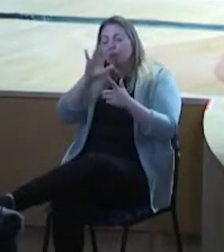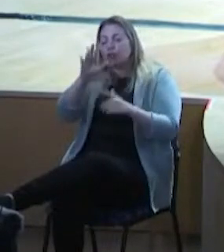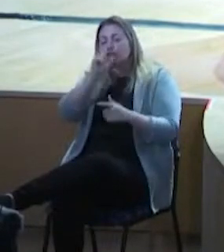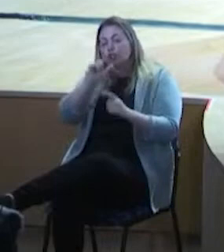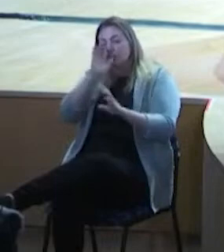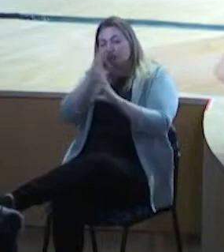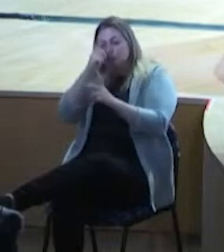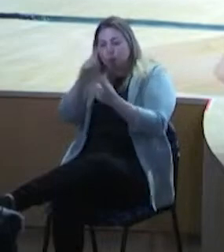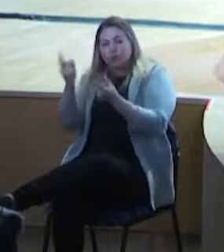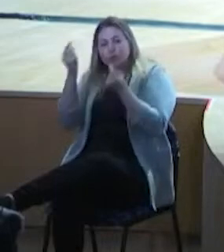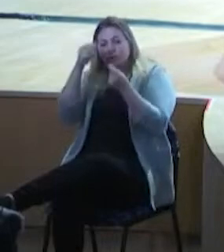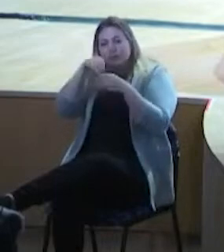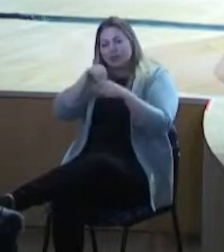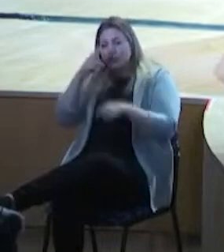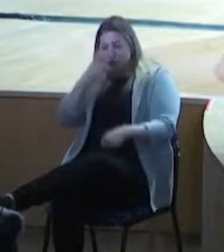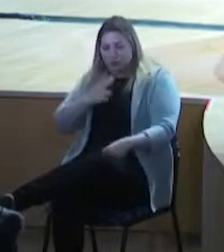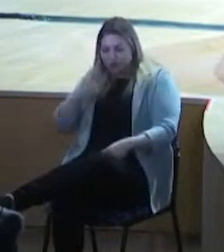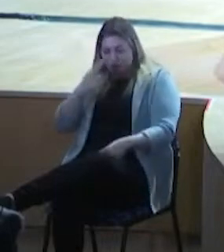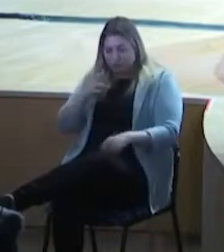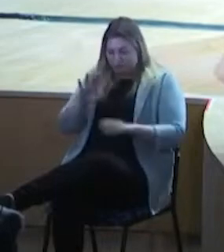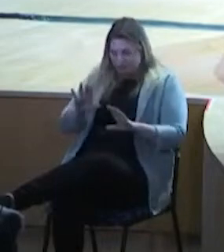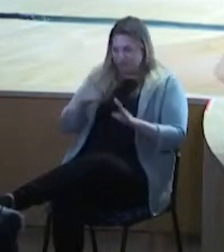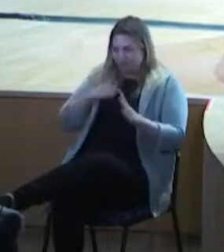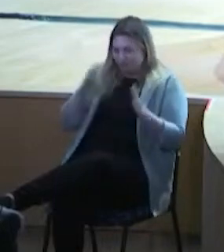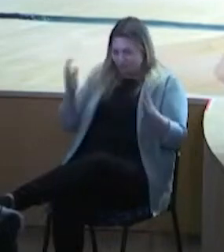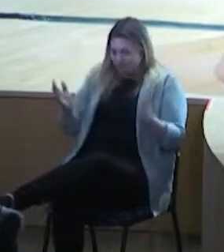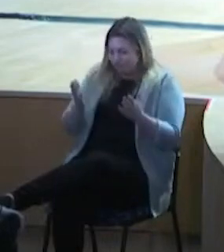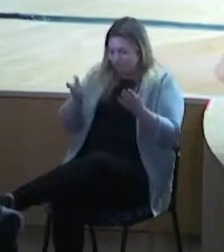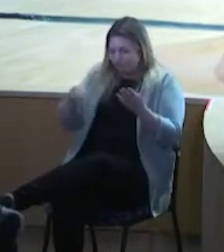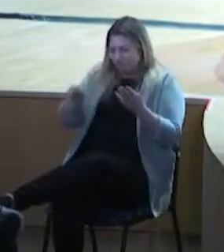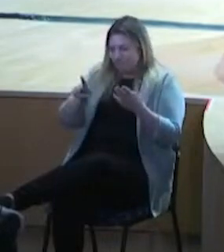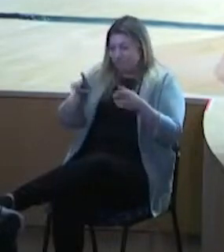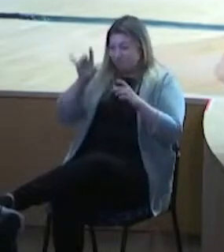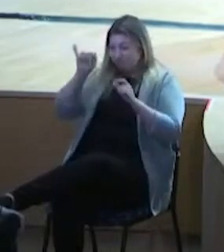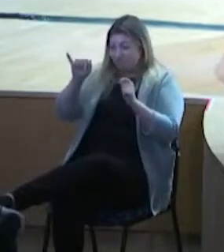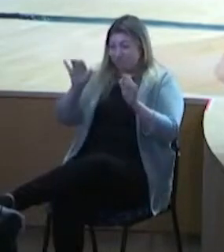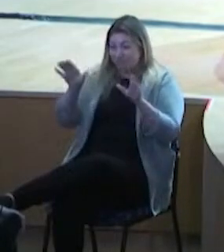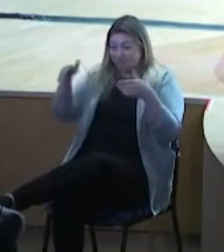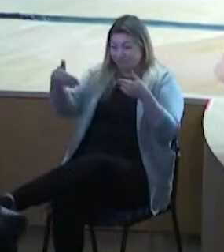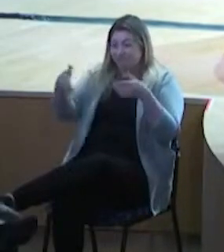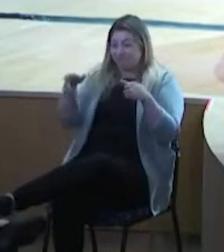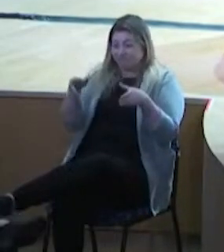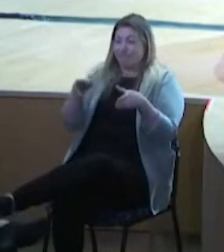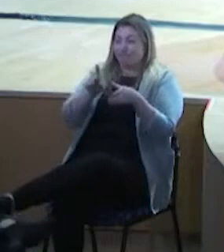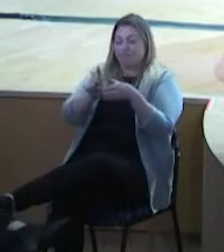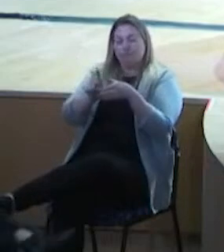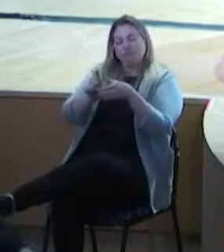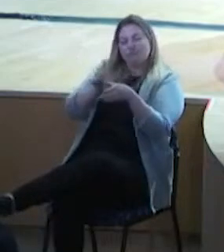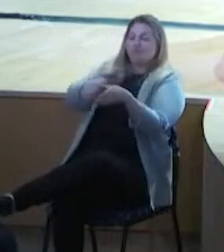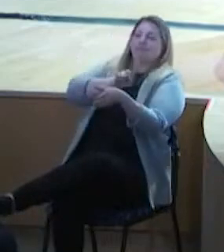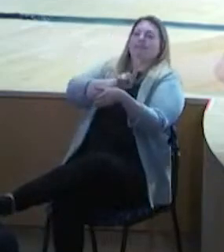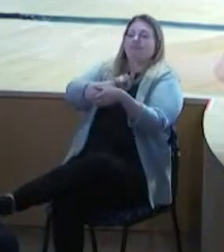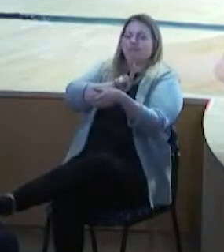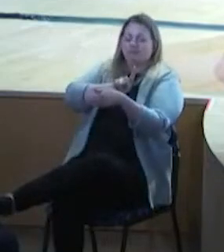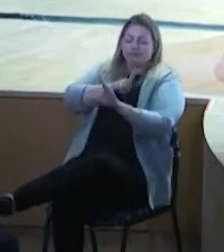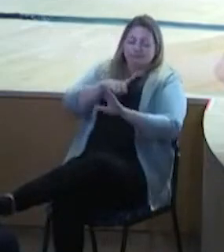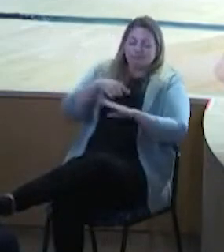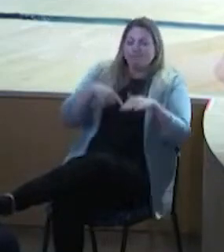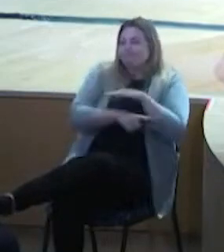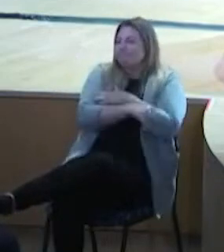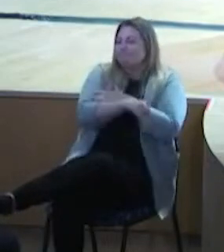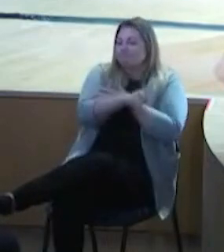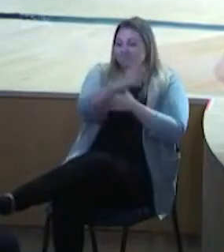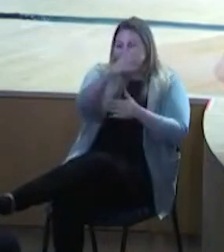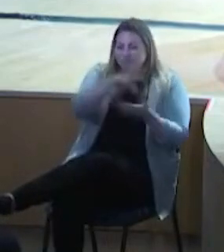Hawaii. I'd encourage you to step out of that box and just feel the place, get to know some of the